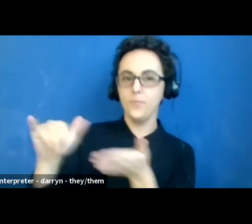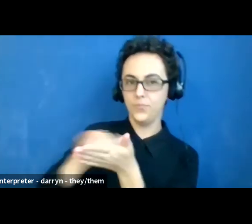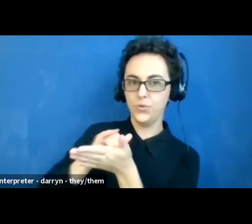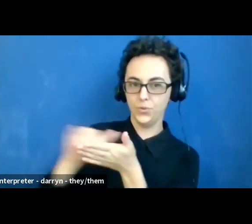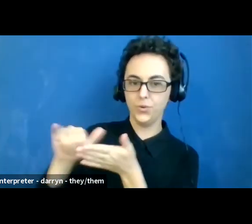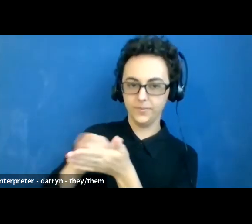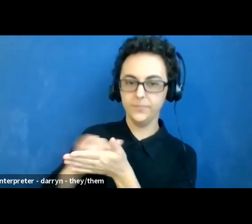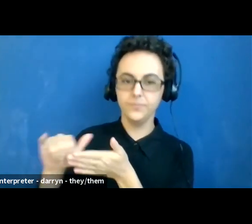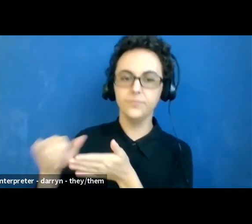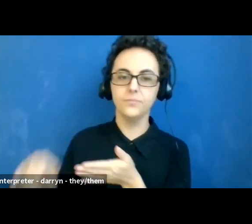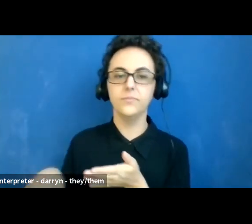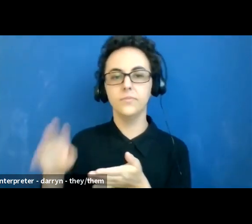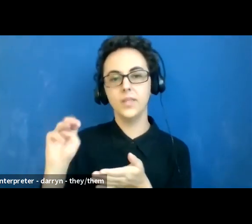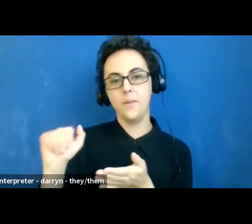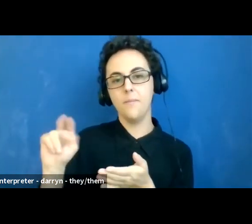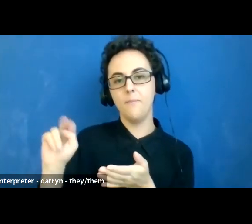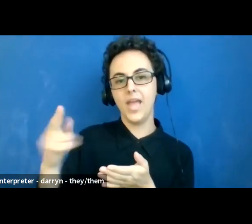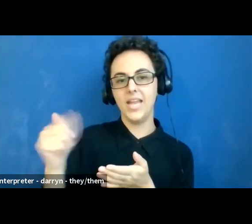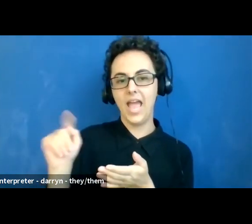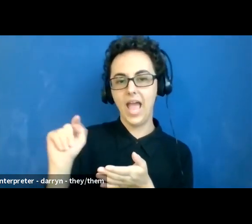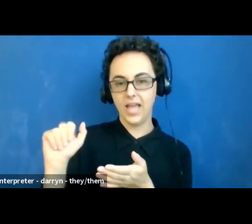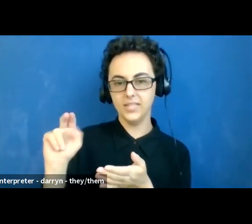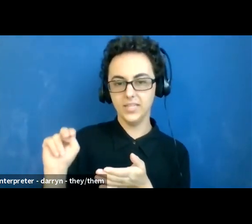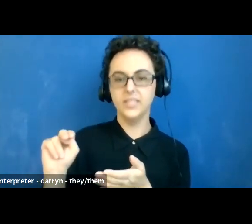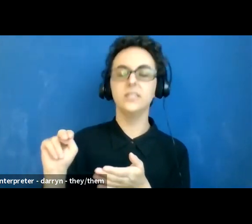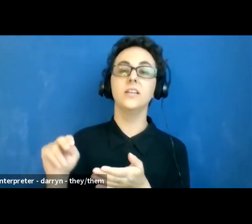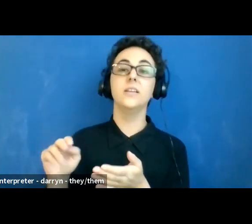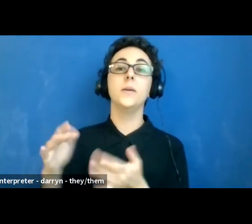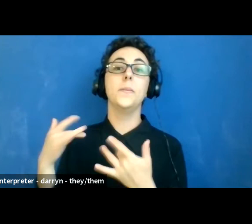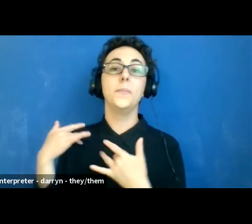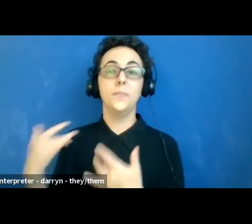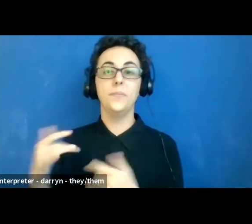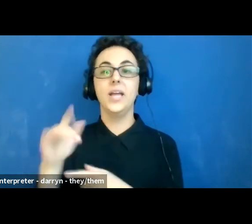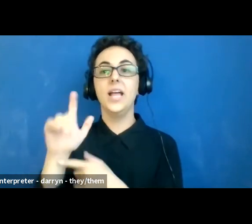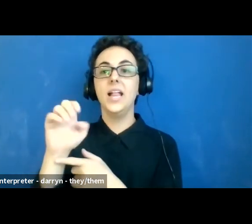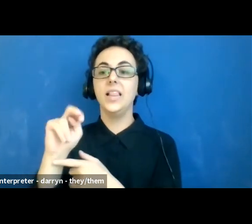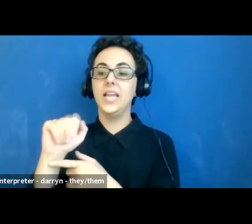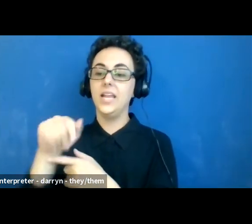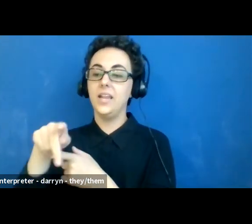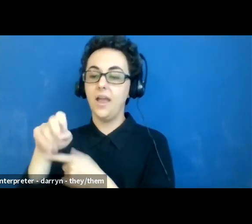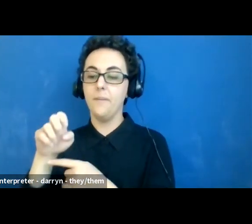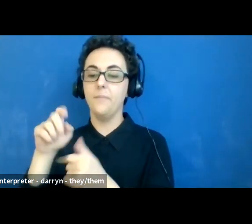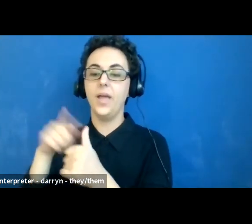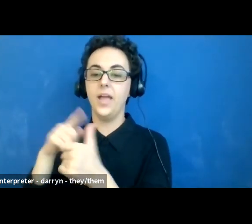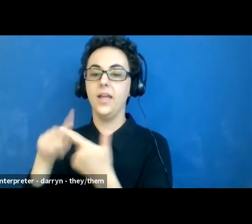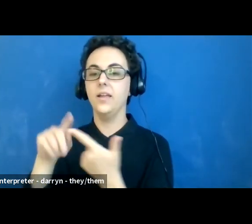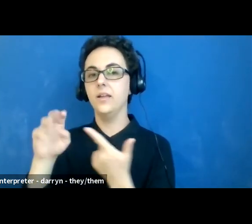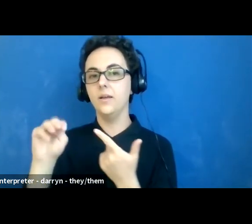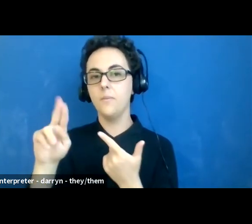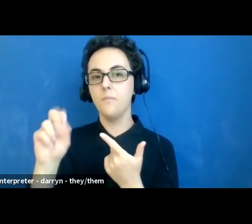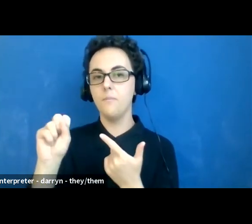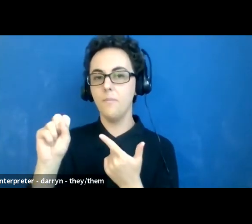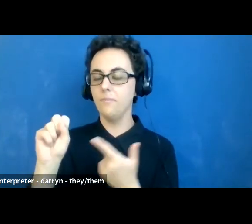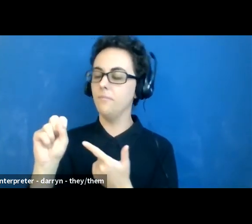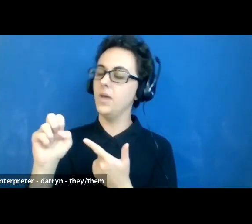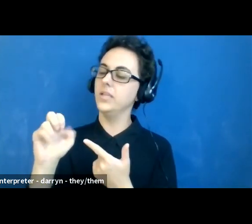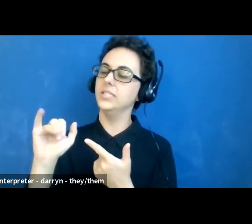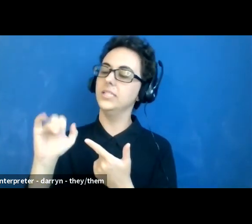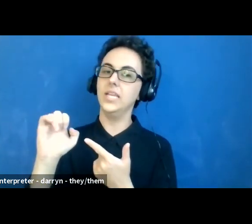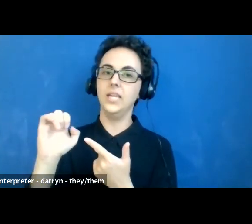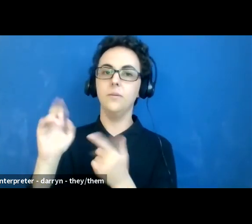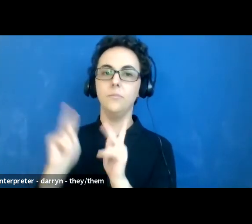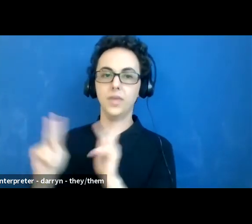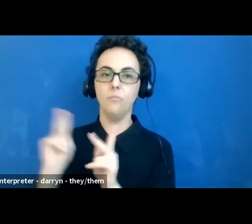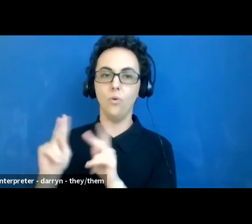traditionally stewarded by the Wappinger, Munsee, Lenape, and Munsee, Lenape people. I'm an actor, a writer,